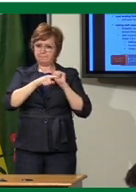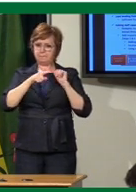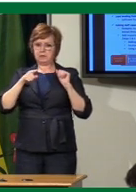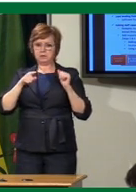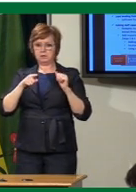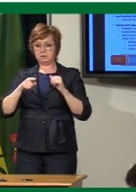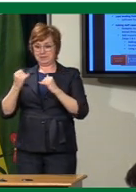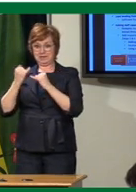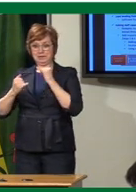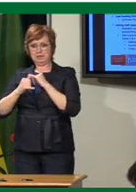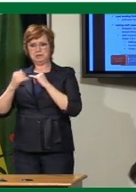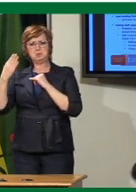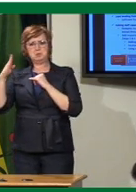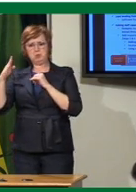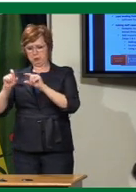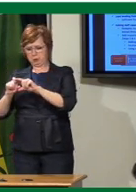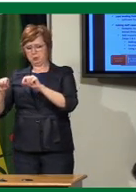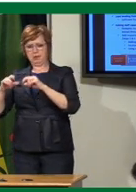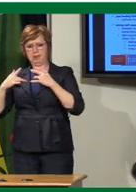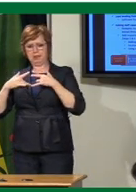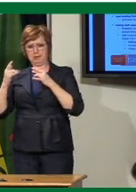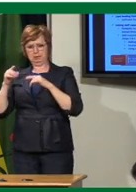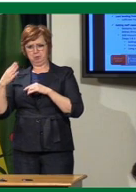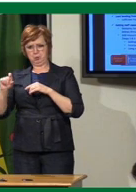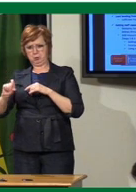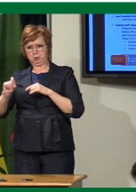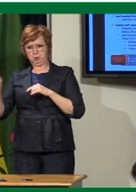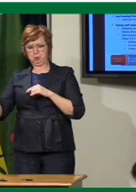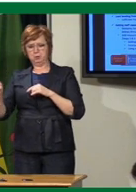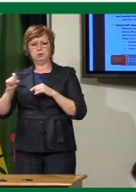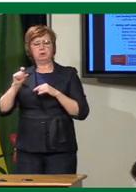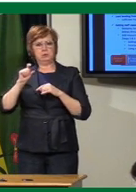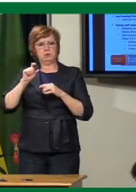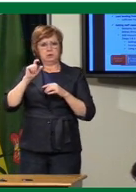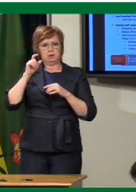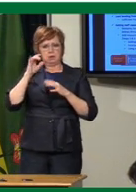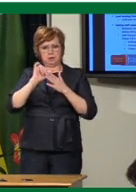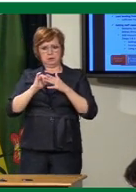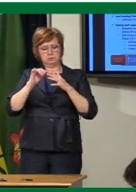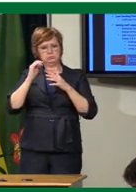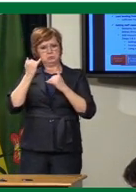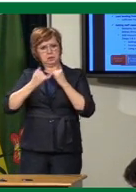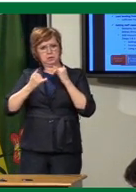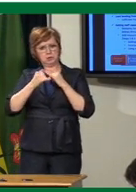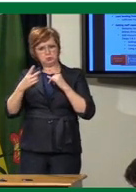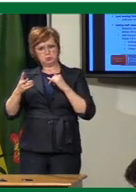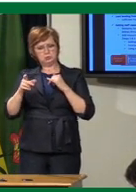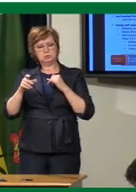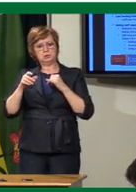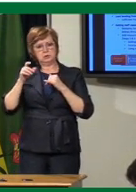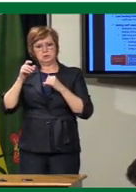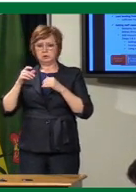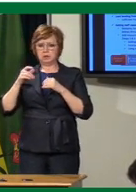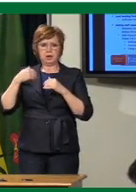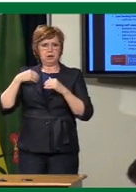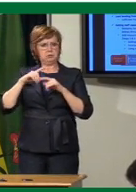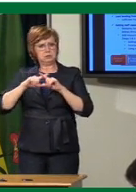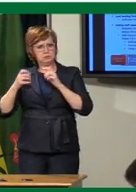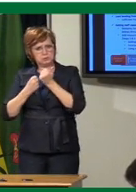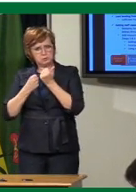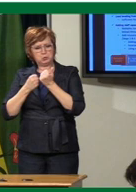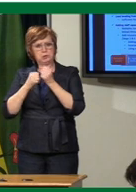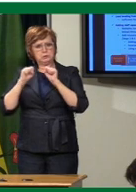unlicensed workers, which allow us to take advantage of other sources of human resources to support this process